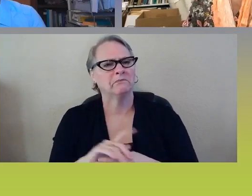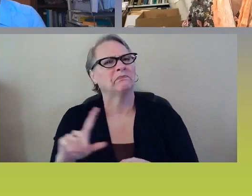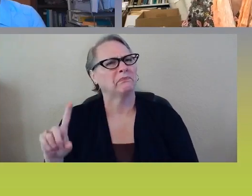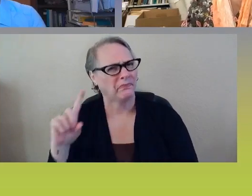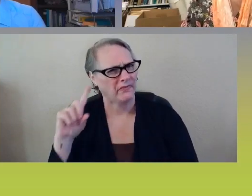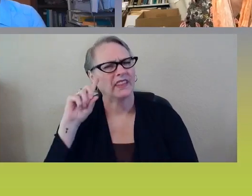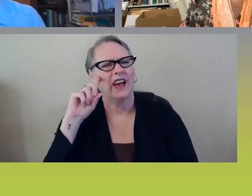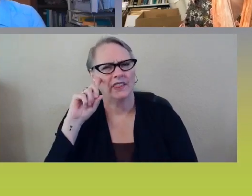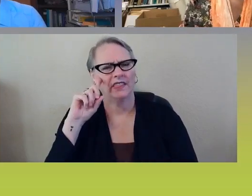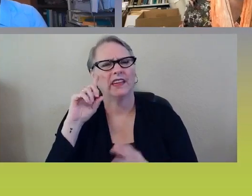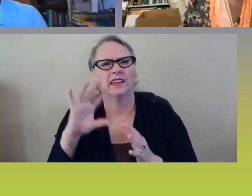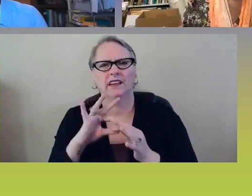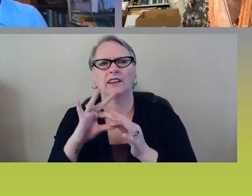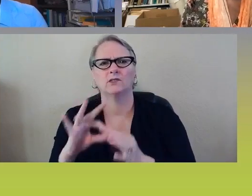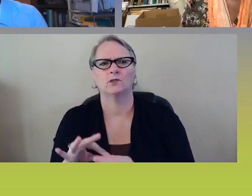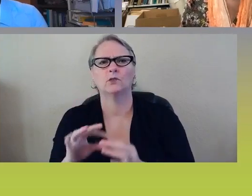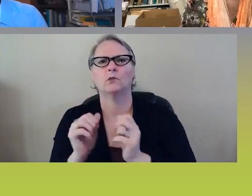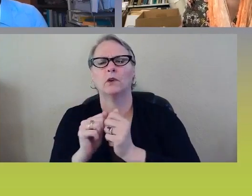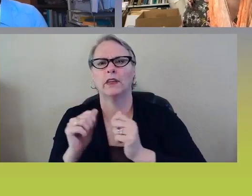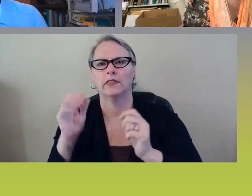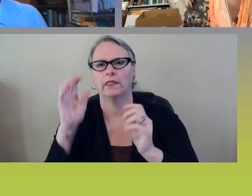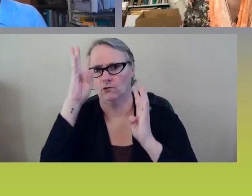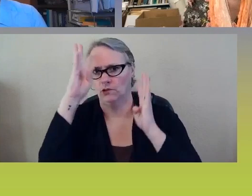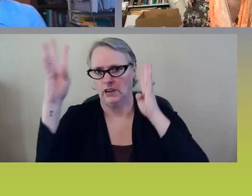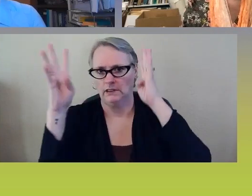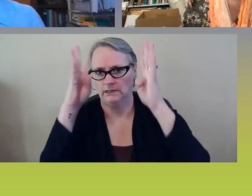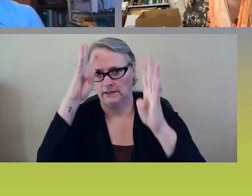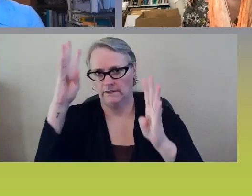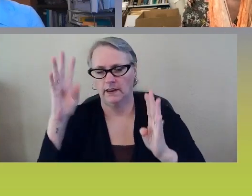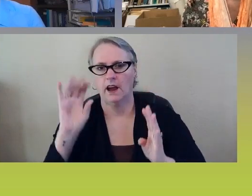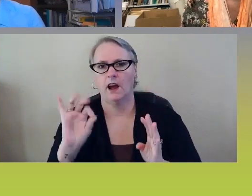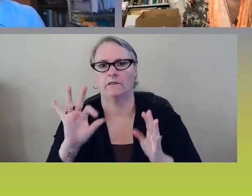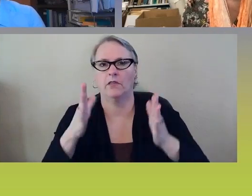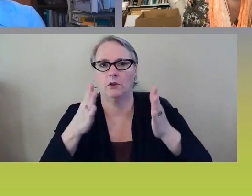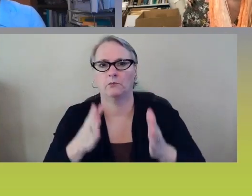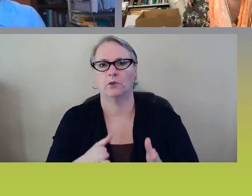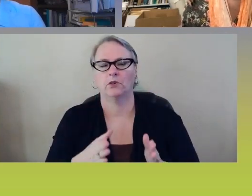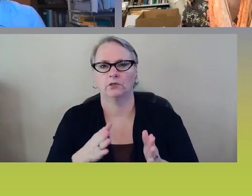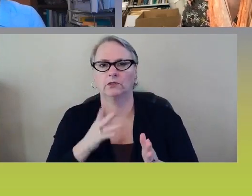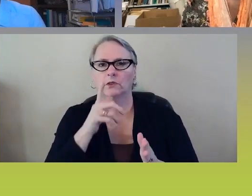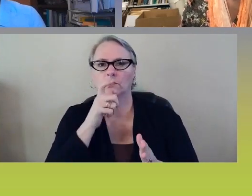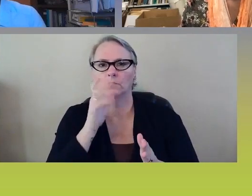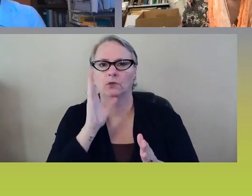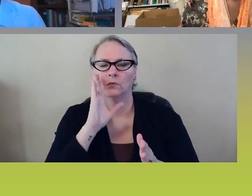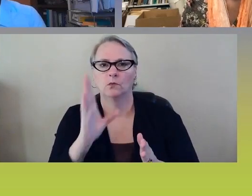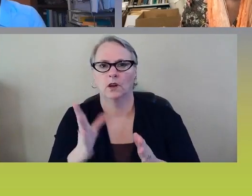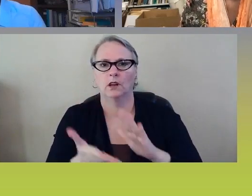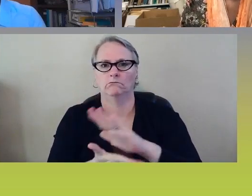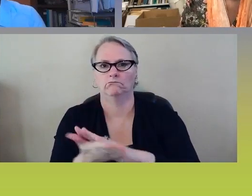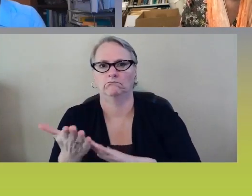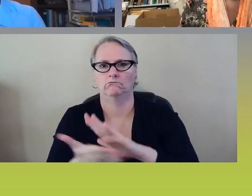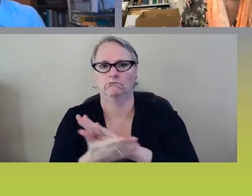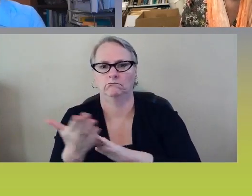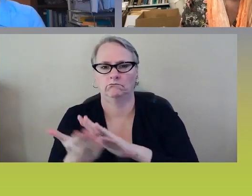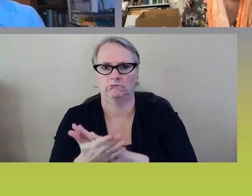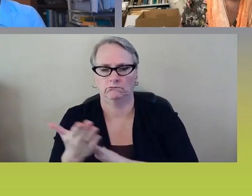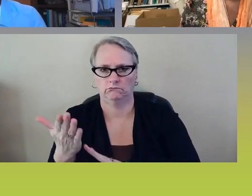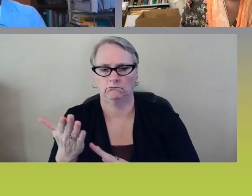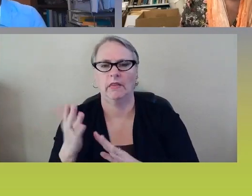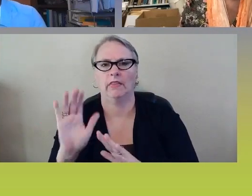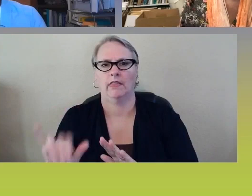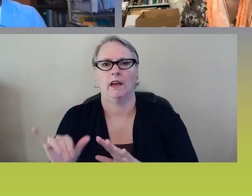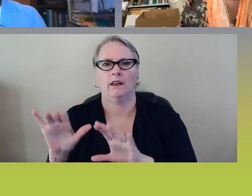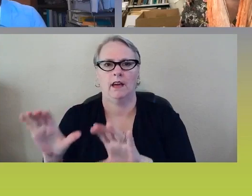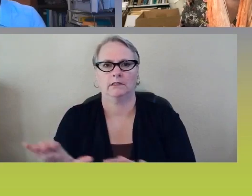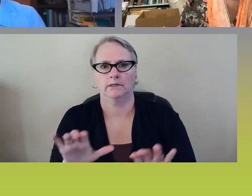to do with the creativity of the person that is going to facilitate the